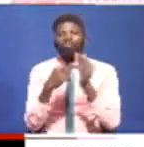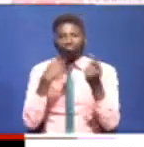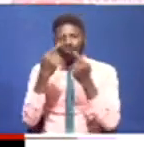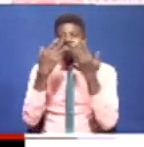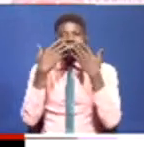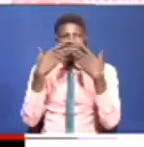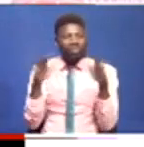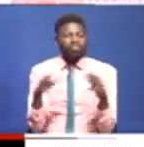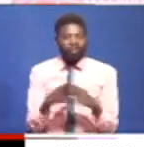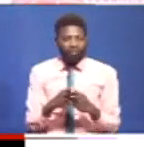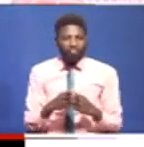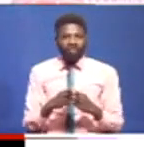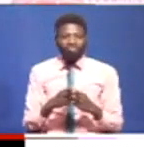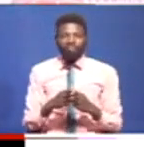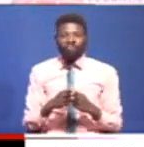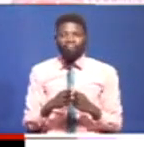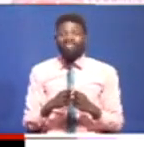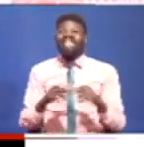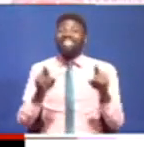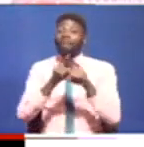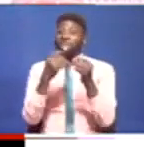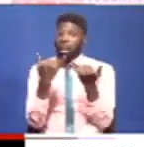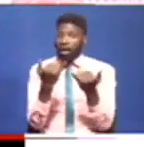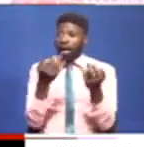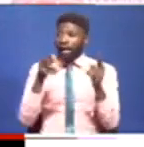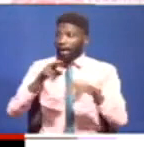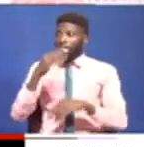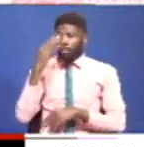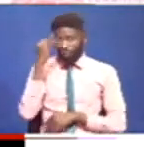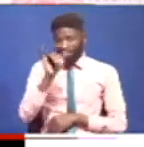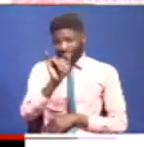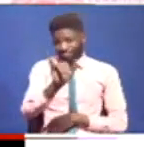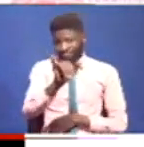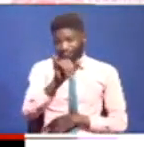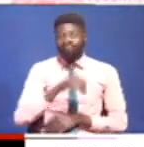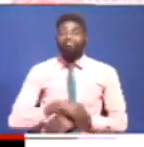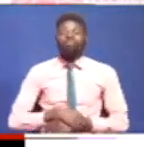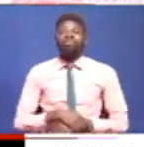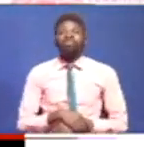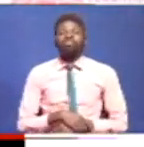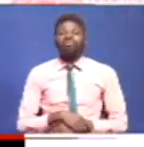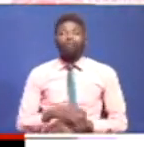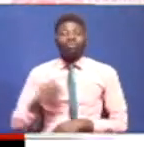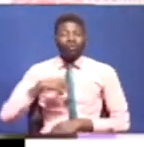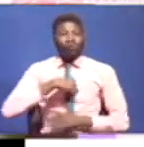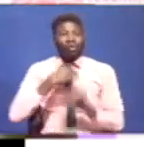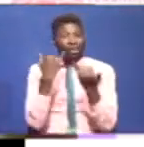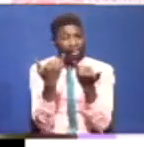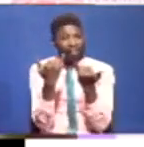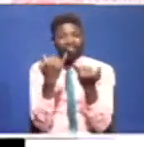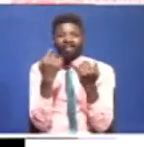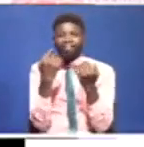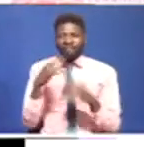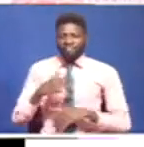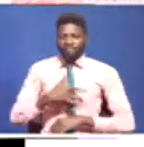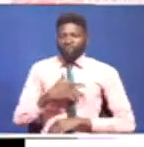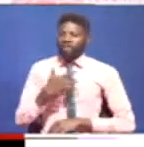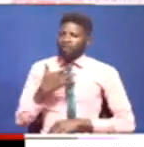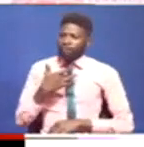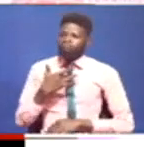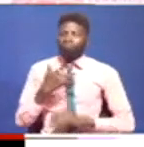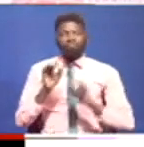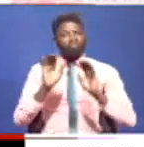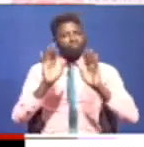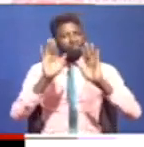And it is because of this that we consider it imperative